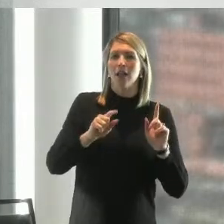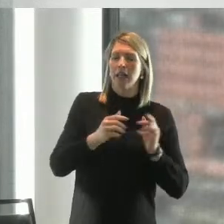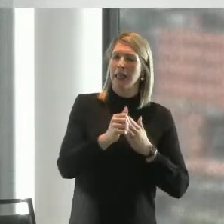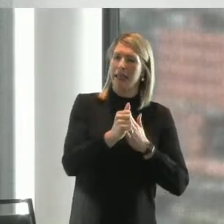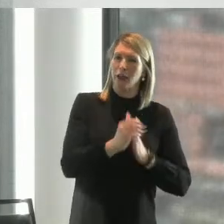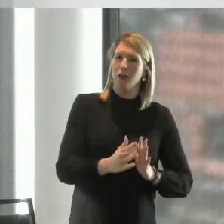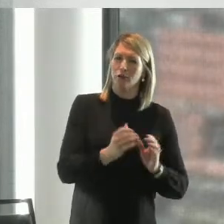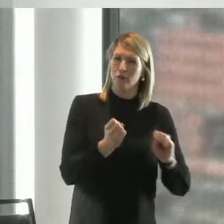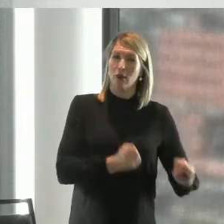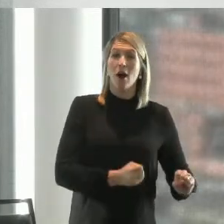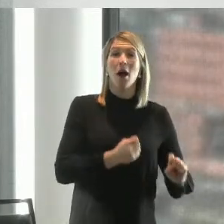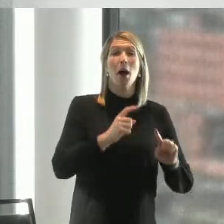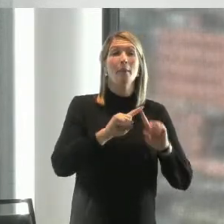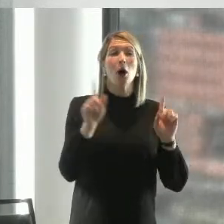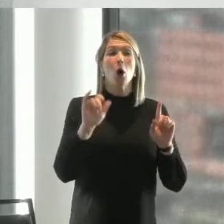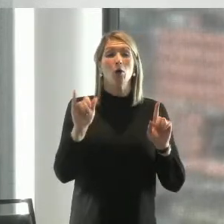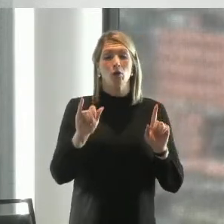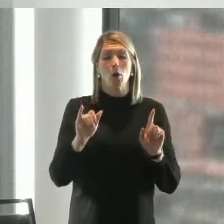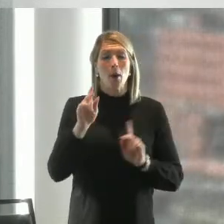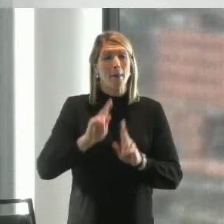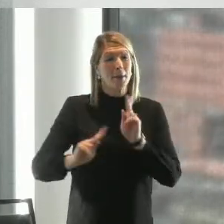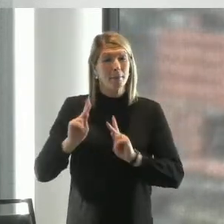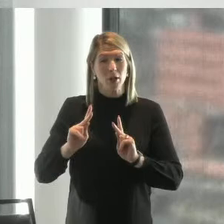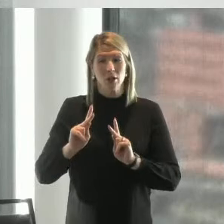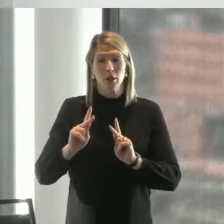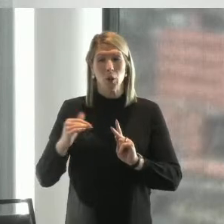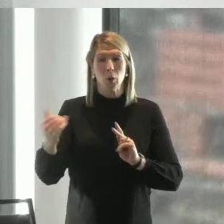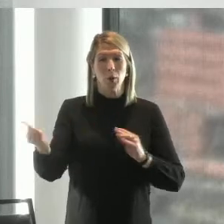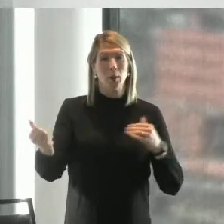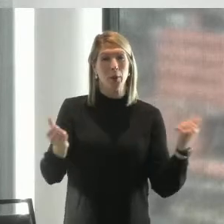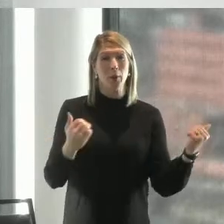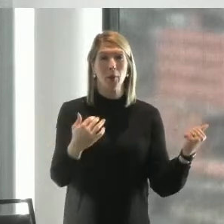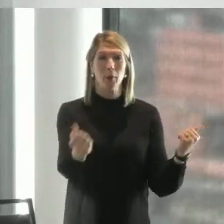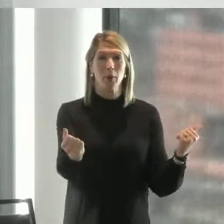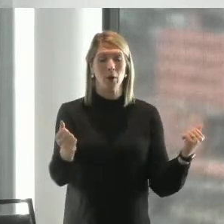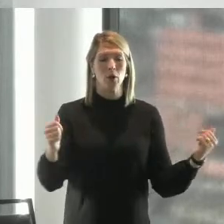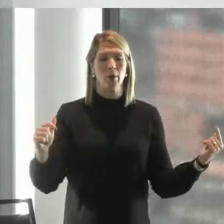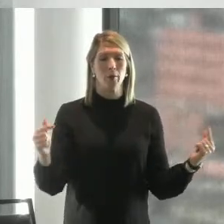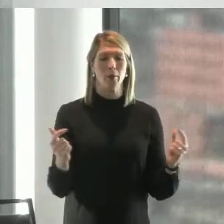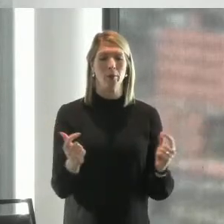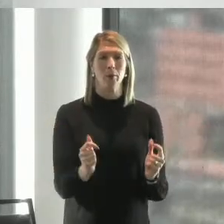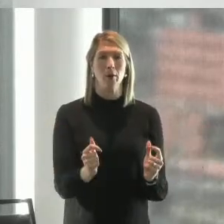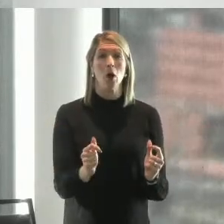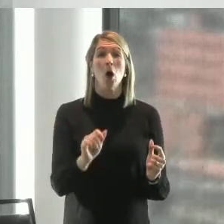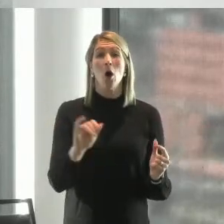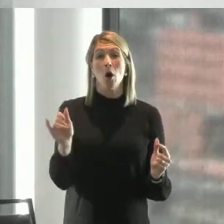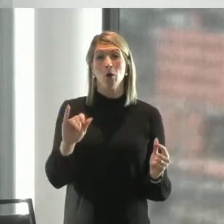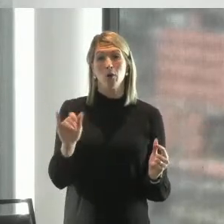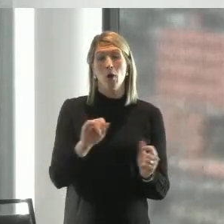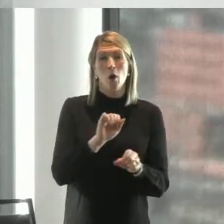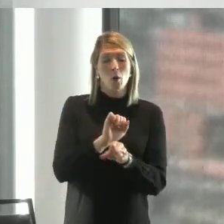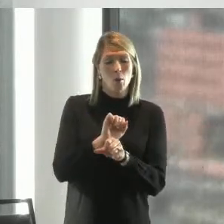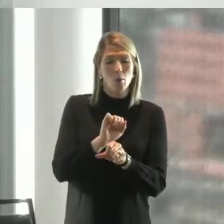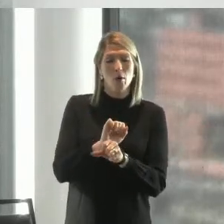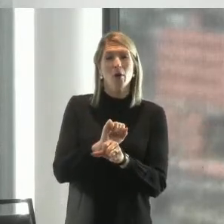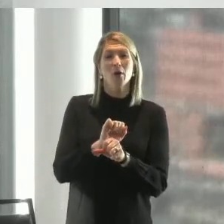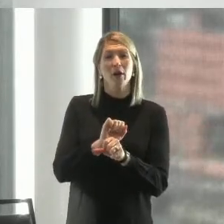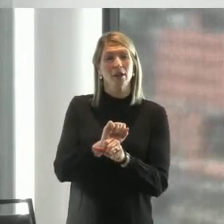aging population and a workforce which is growing somewhat smaller over the course of